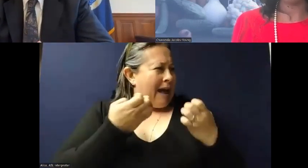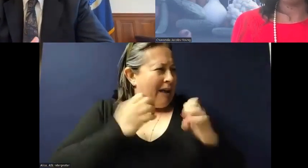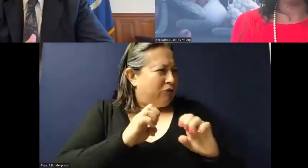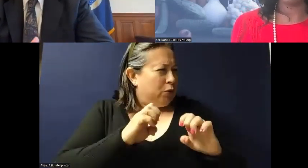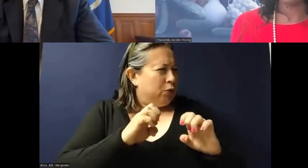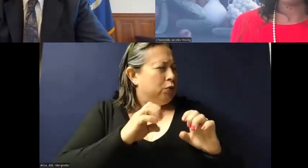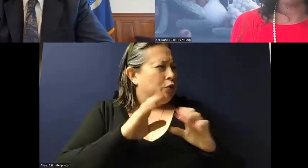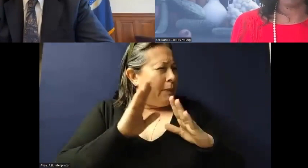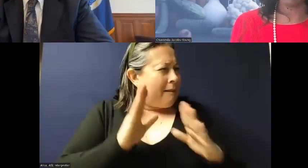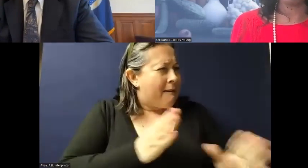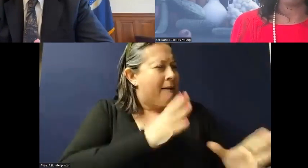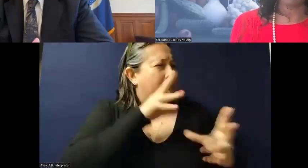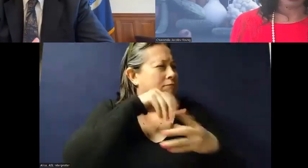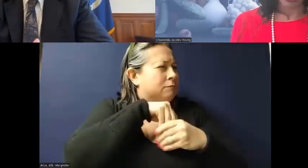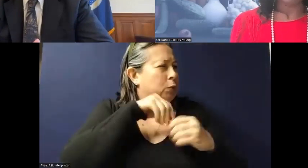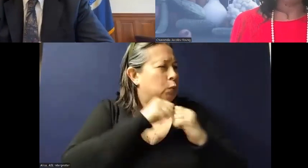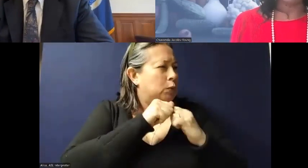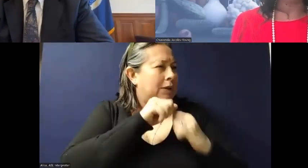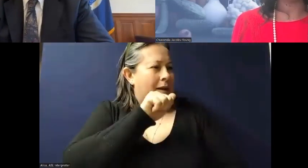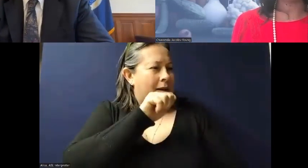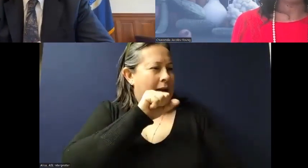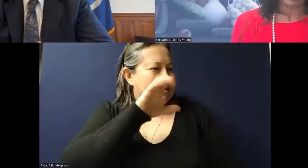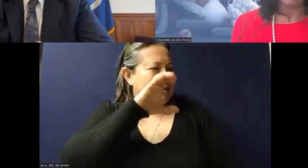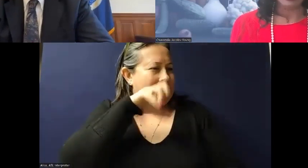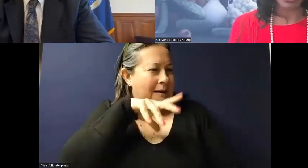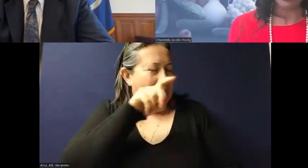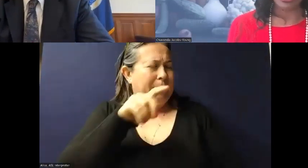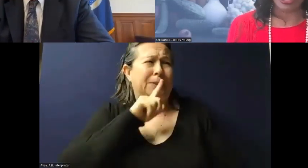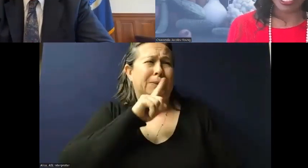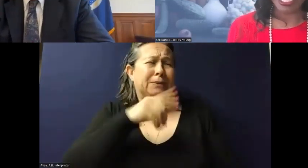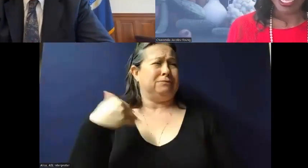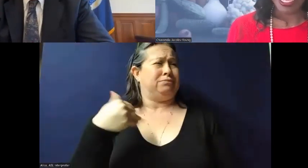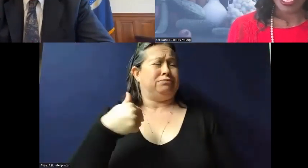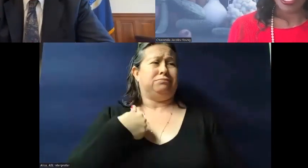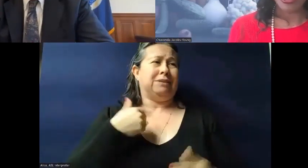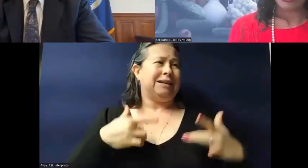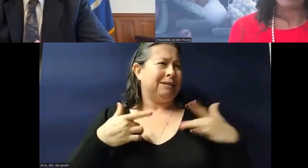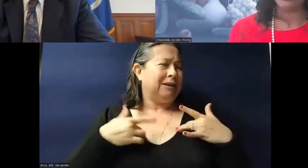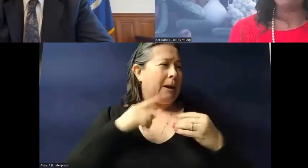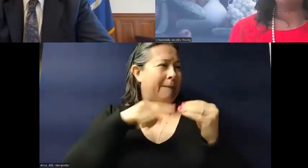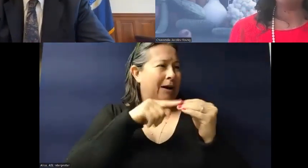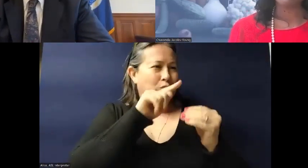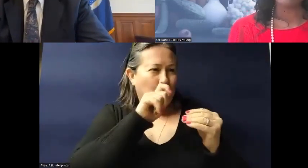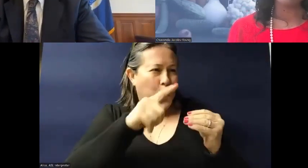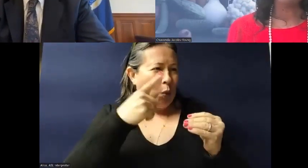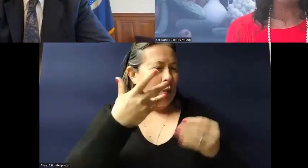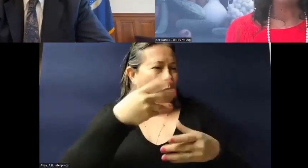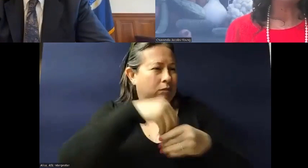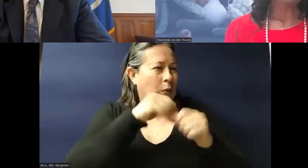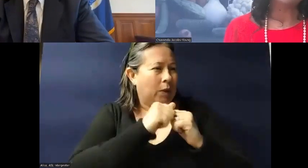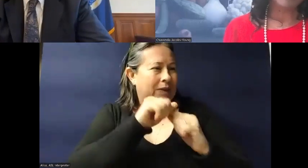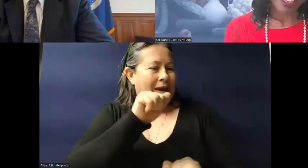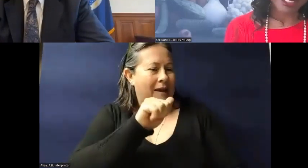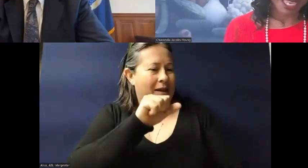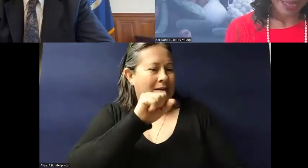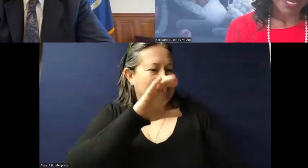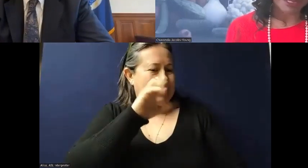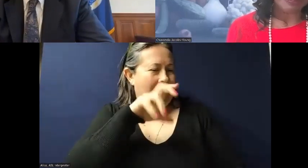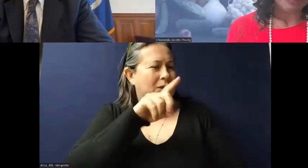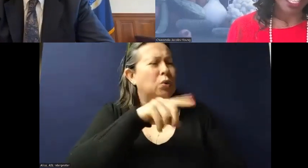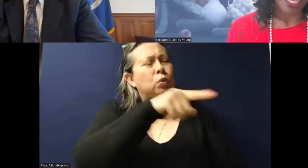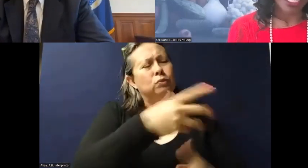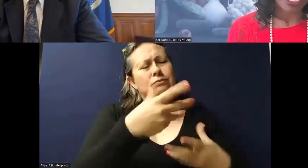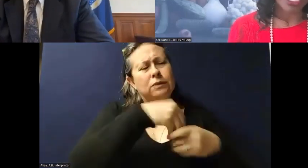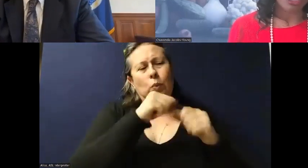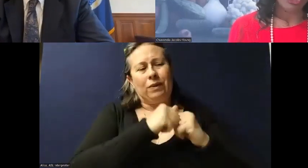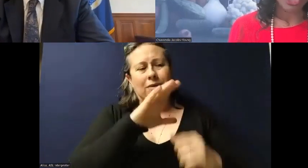ASCEND, just, I get so excited about the potential of ASCEND. And now you sit on the cancer cabinet,